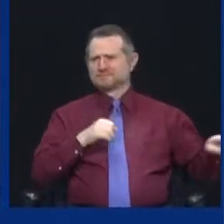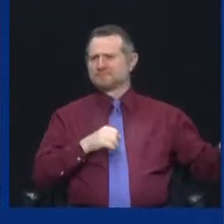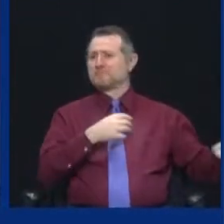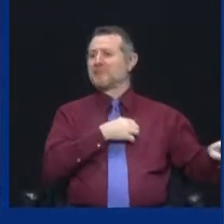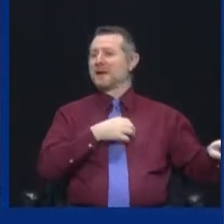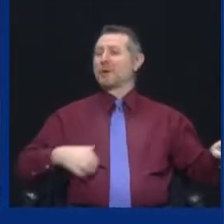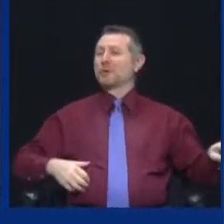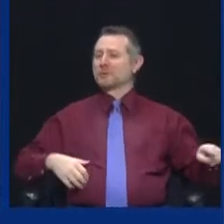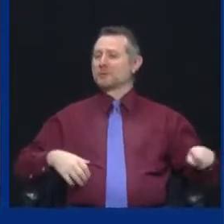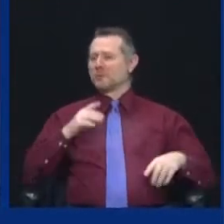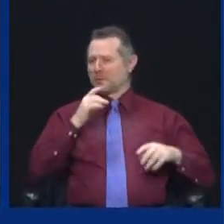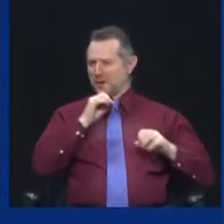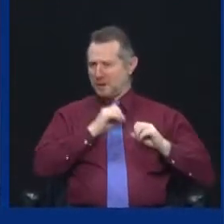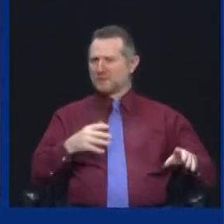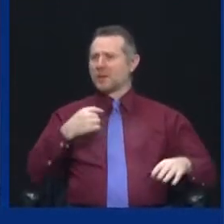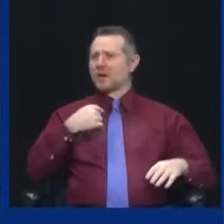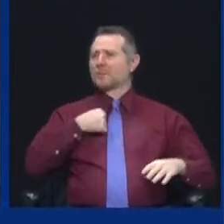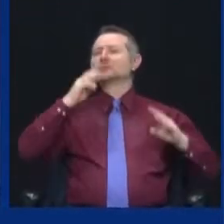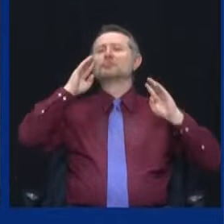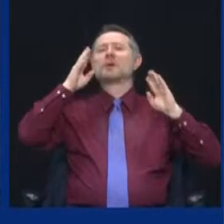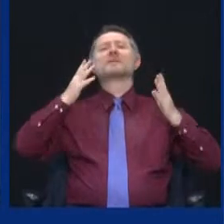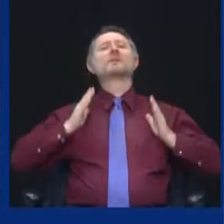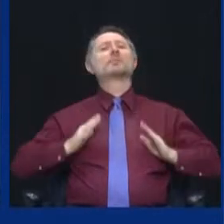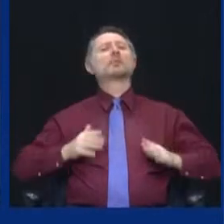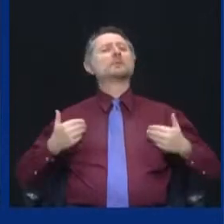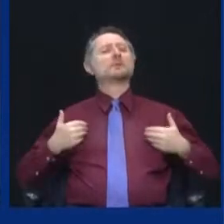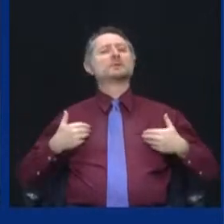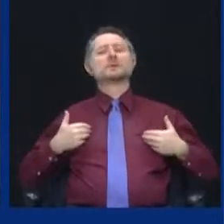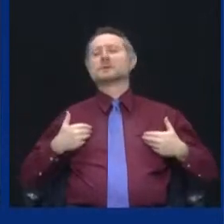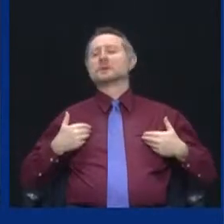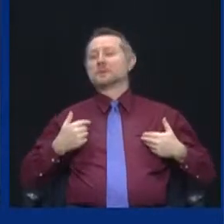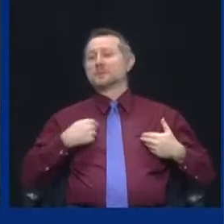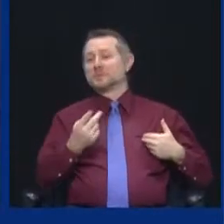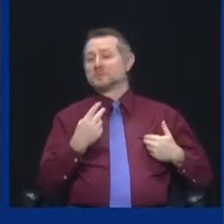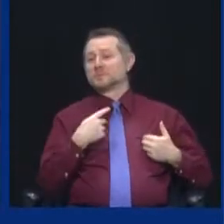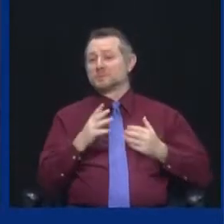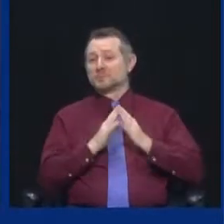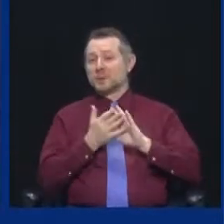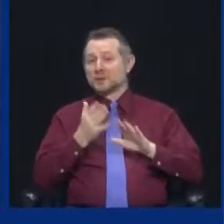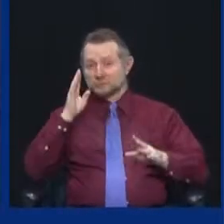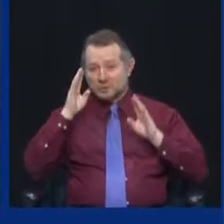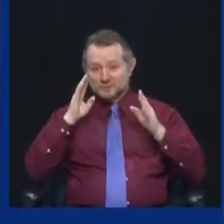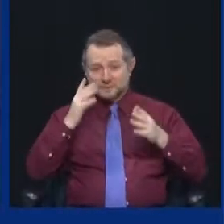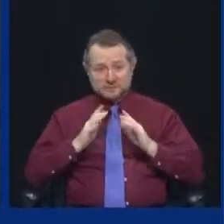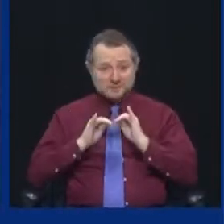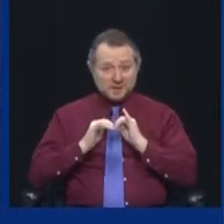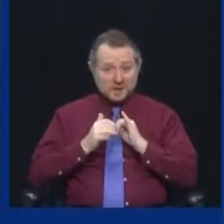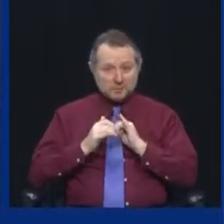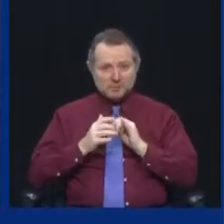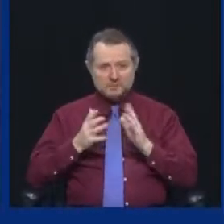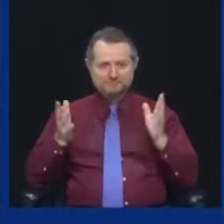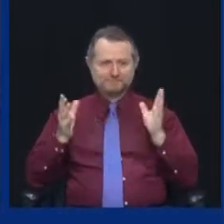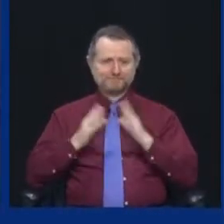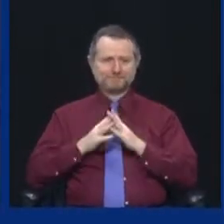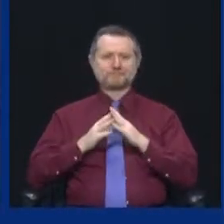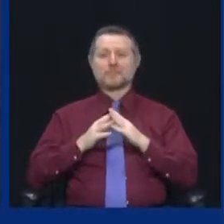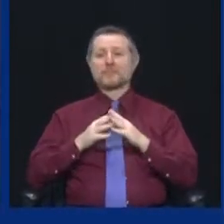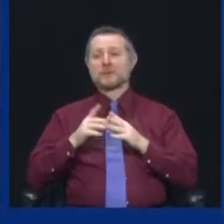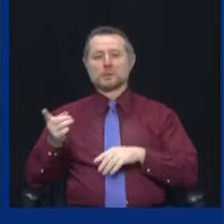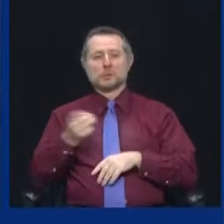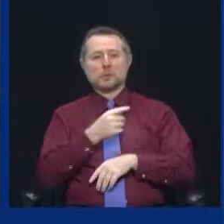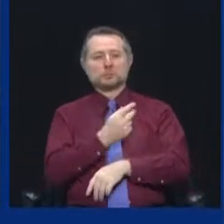creative person. So let's get a little creative. Here's creative. Get a